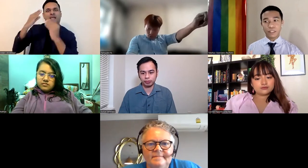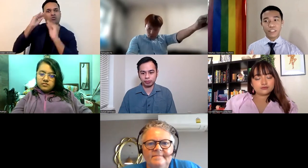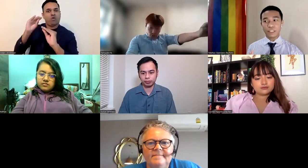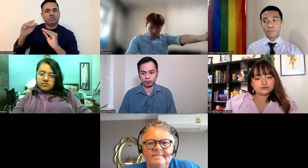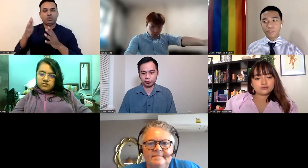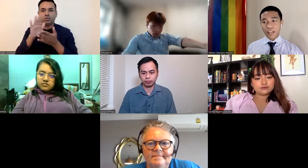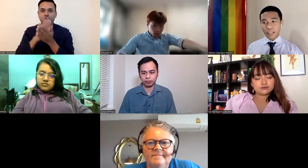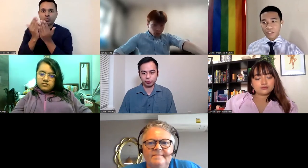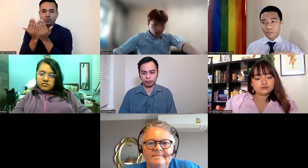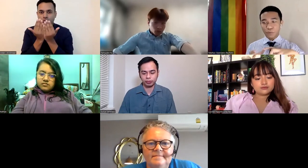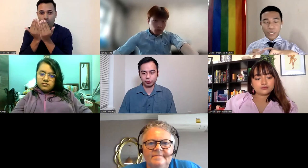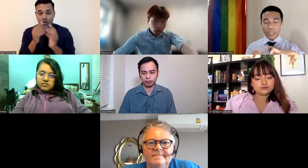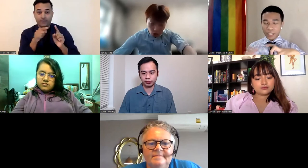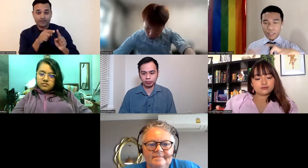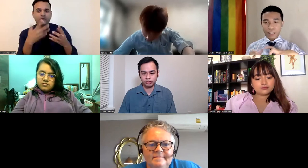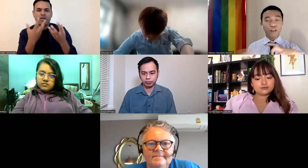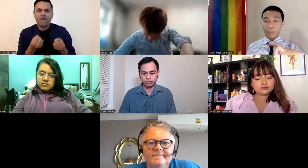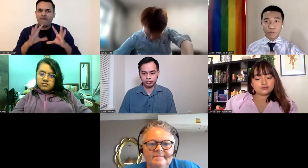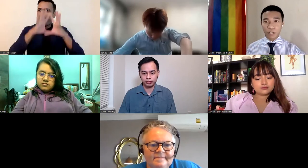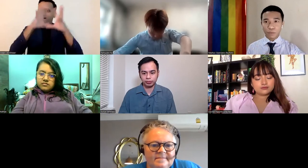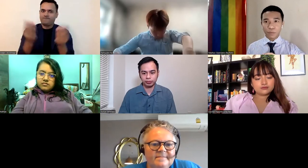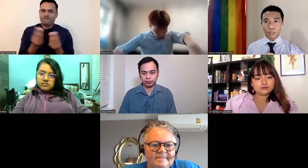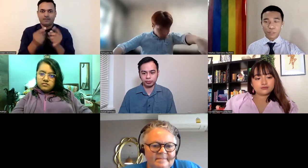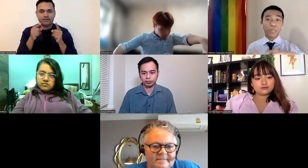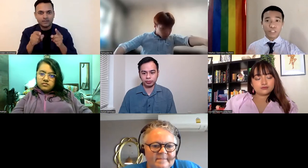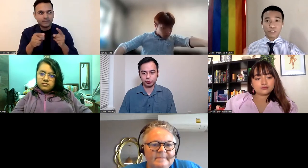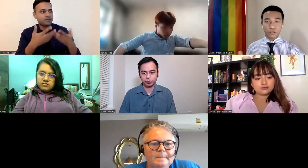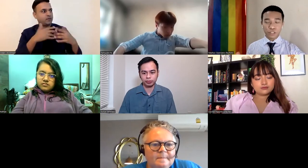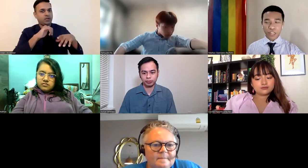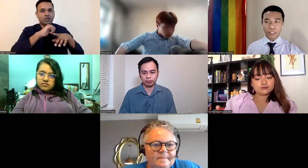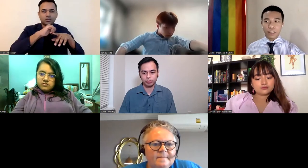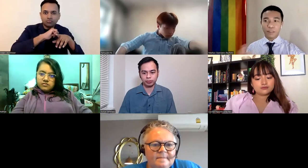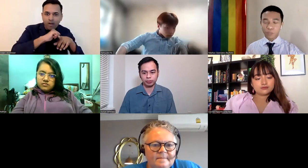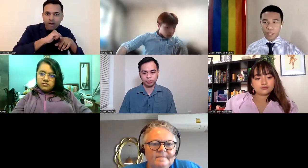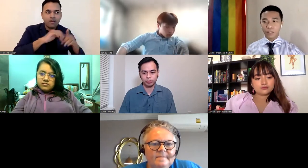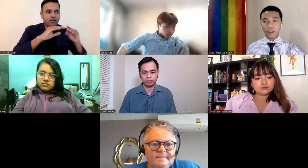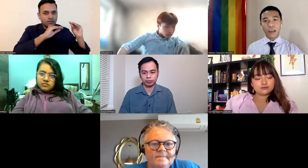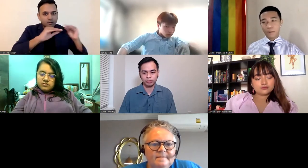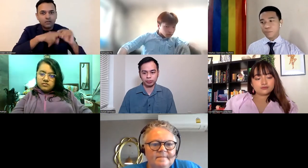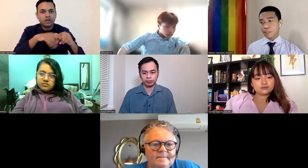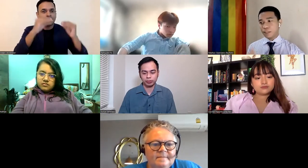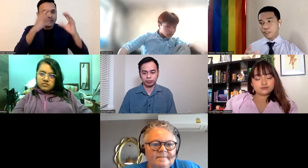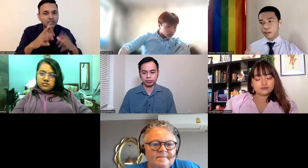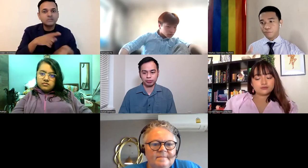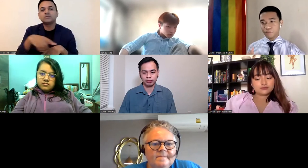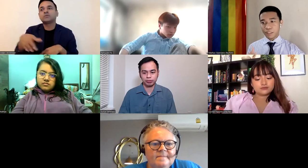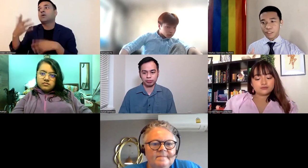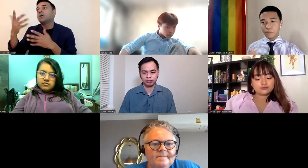and this is like we involve everyone when we institutionalize something.